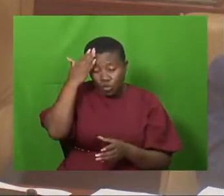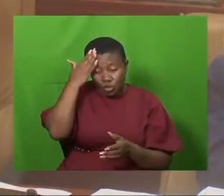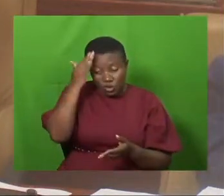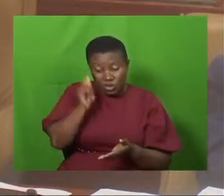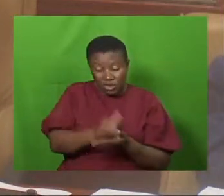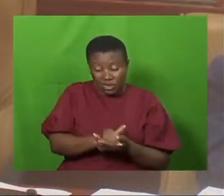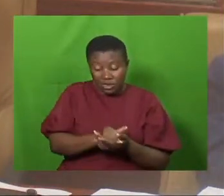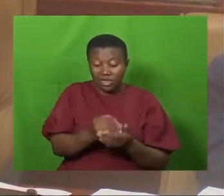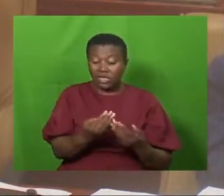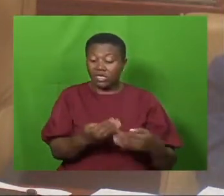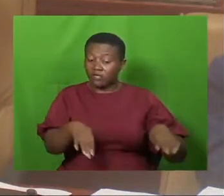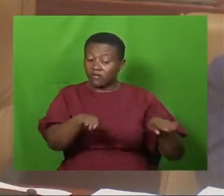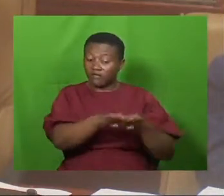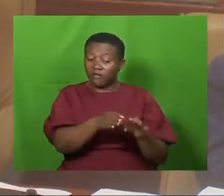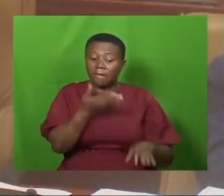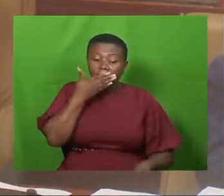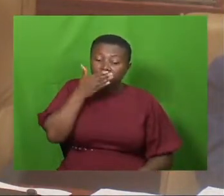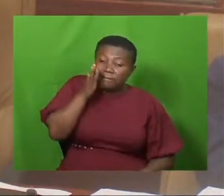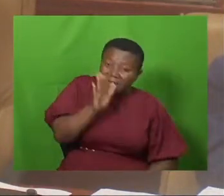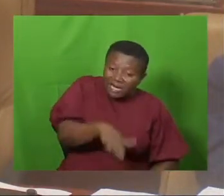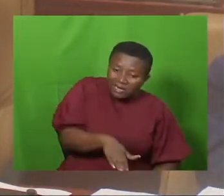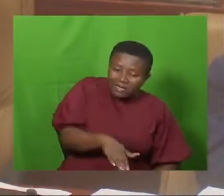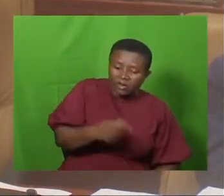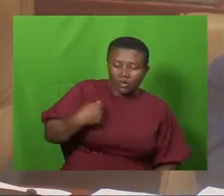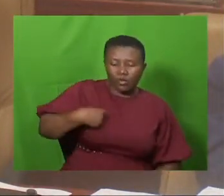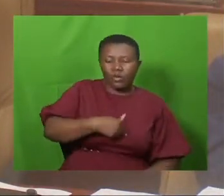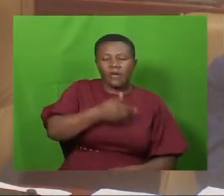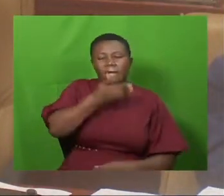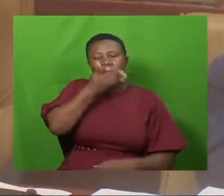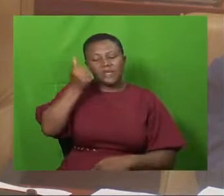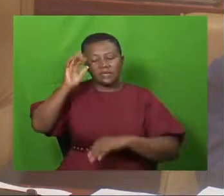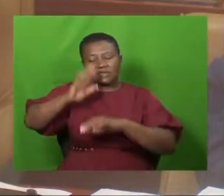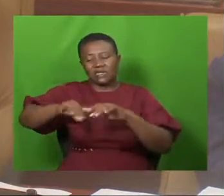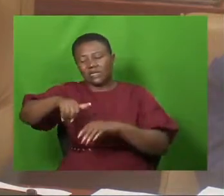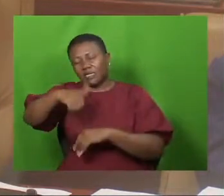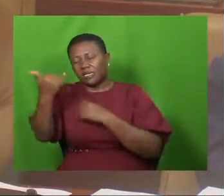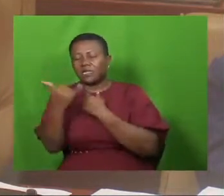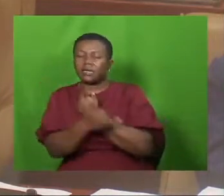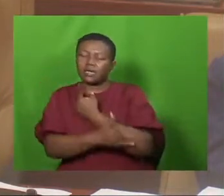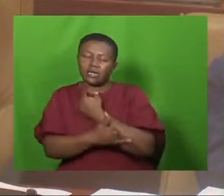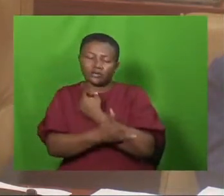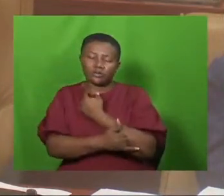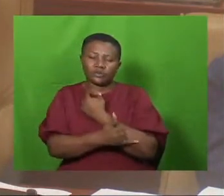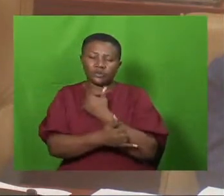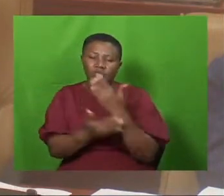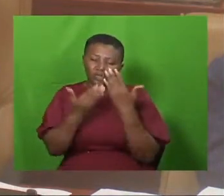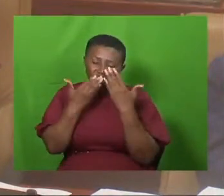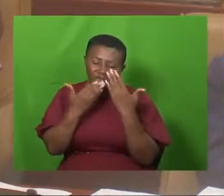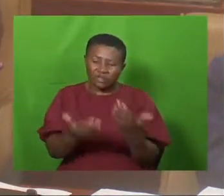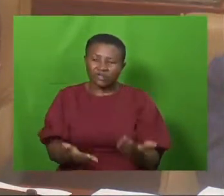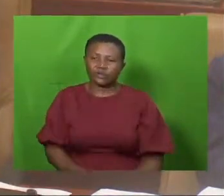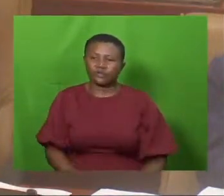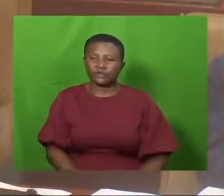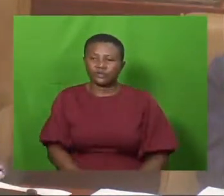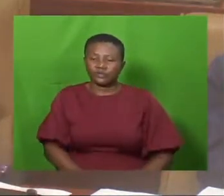it is, we are much better off than many other of our compatriots. Mr. Speaker, I thank you for your opportunity.